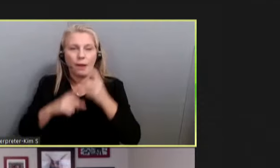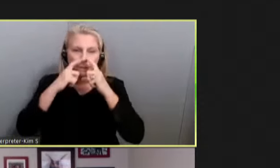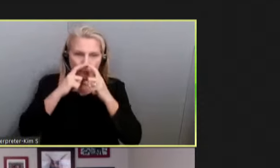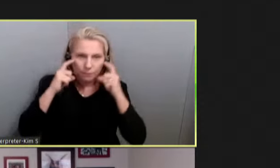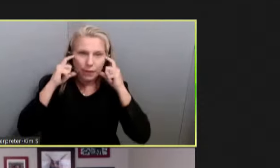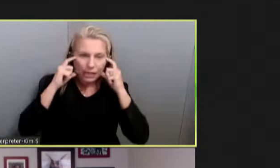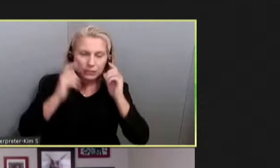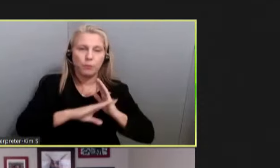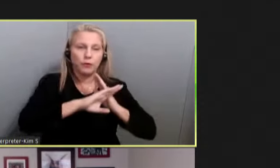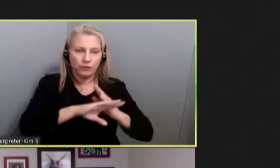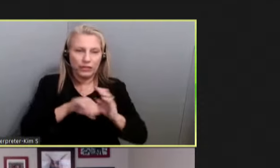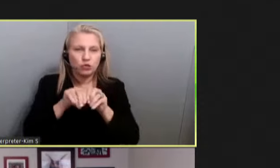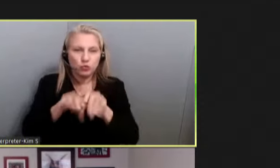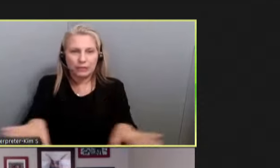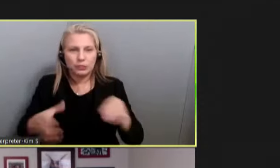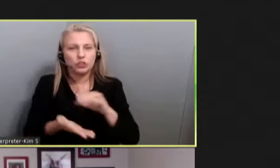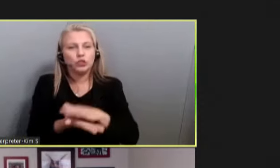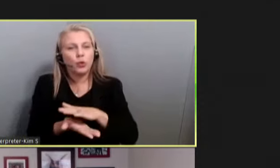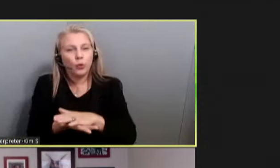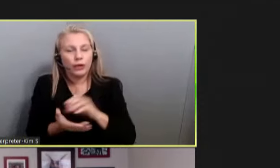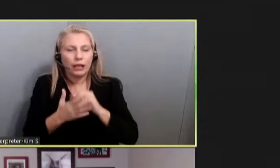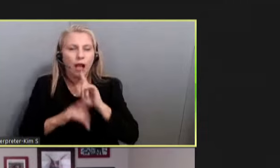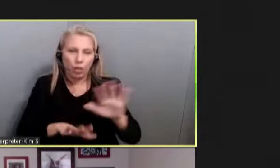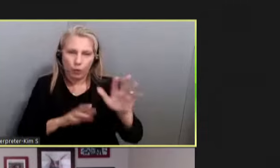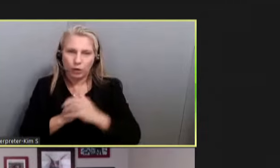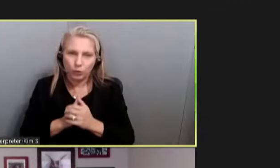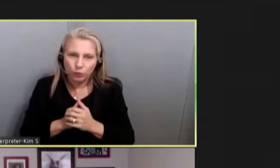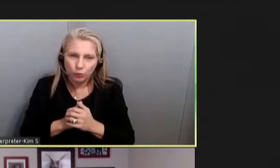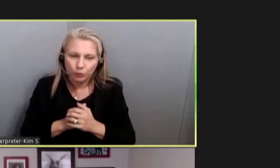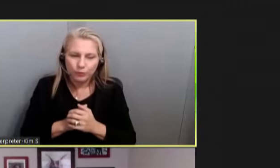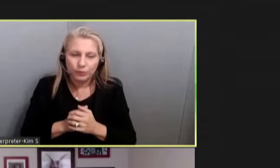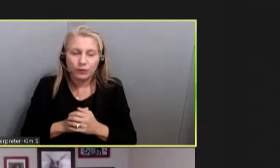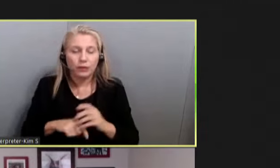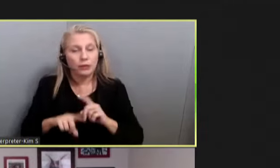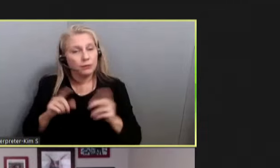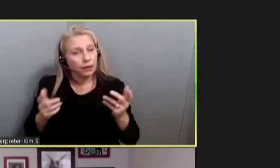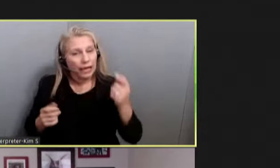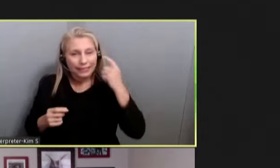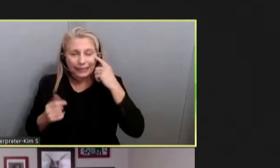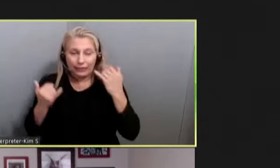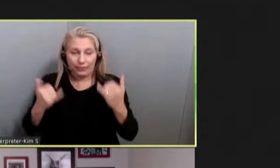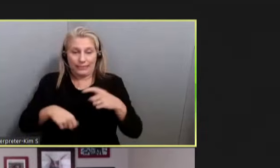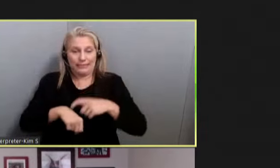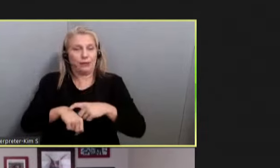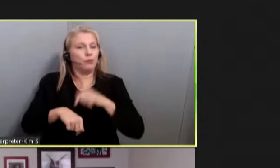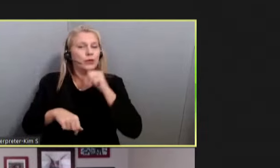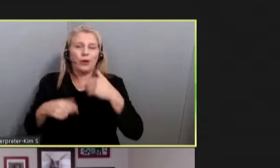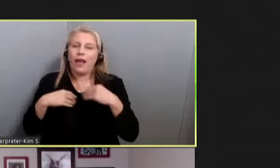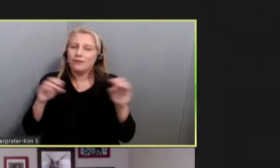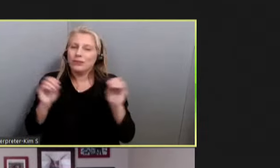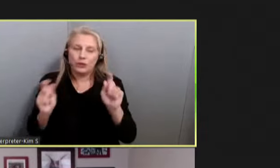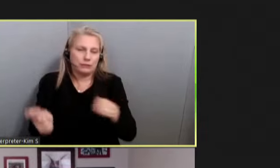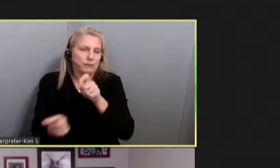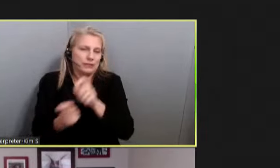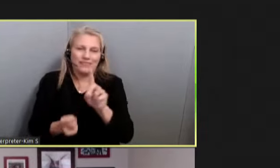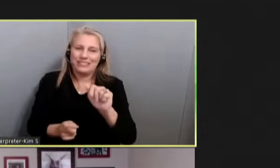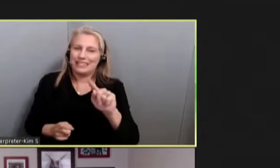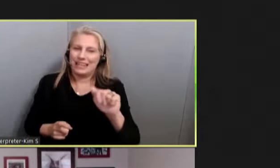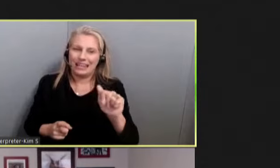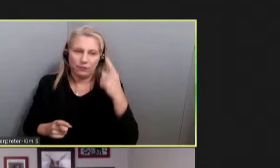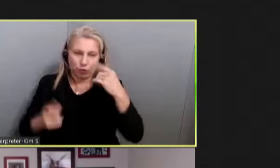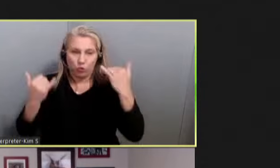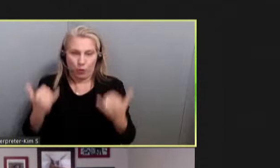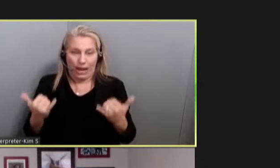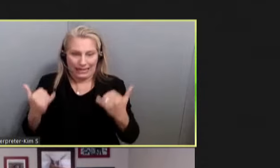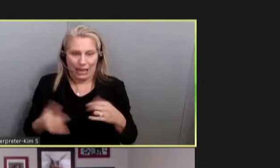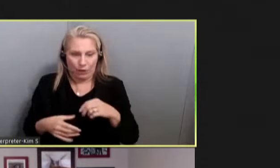in preventing transmission in schools in Colorado. But I think at this point, we don't have any specific data for right now